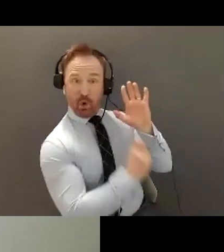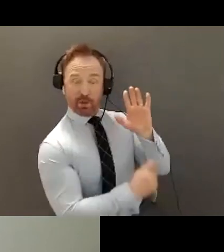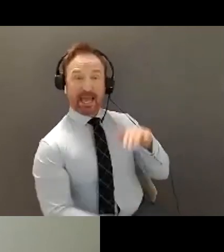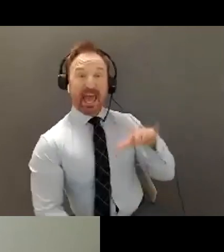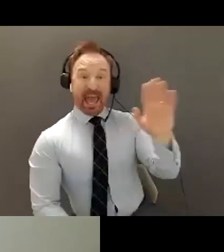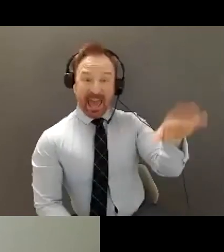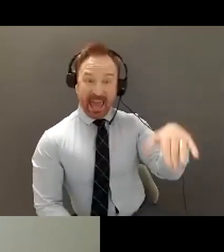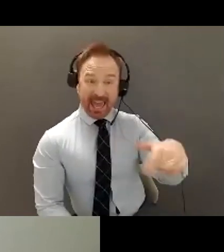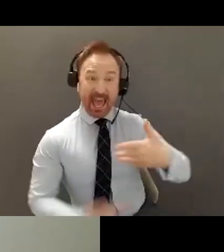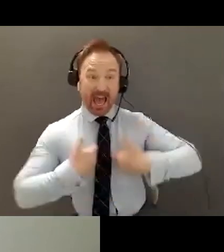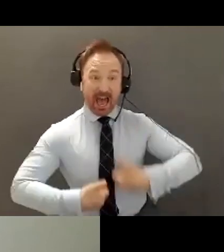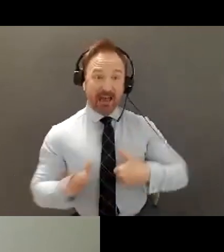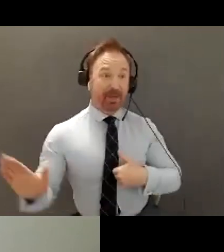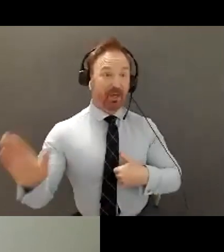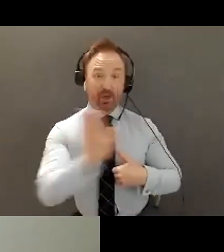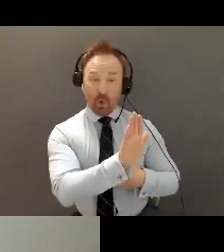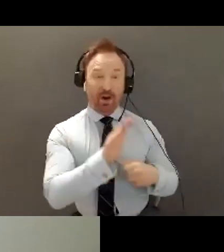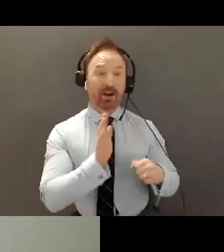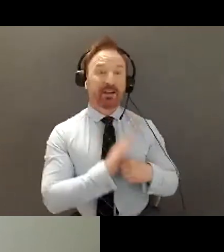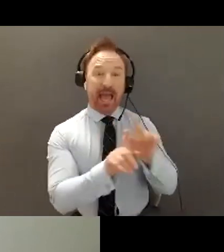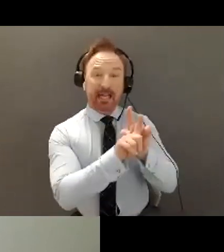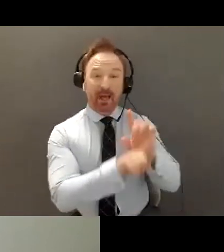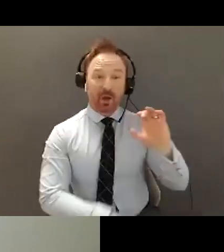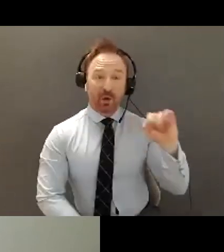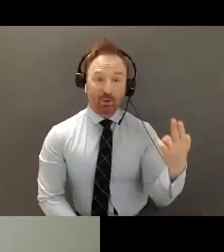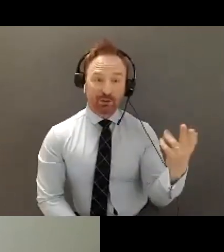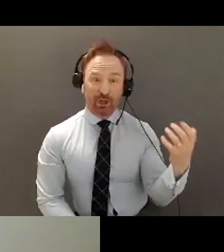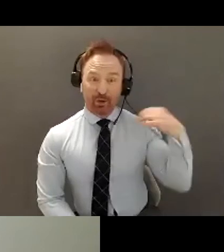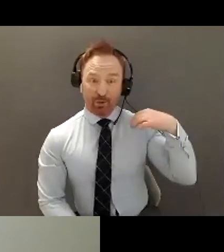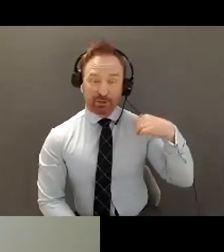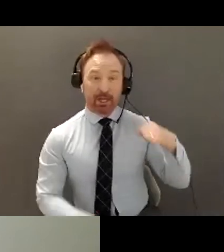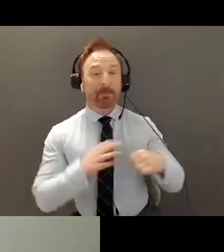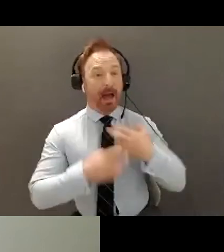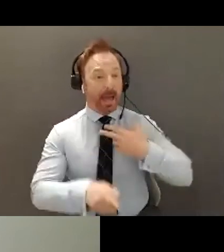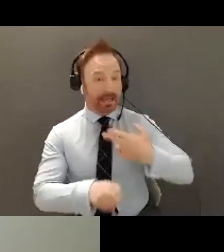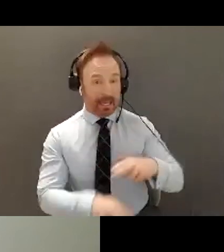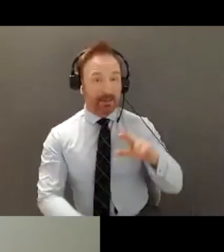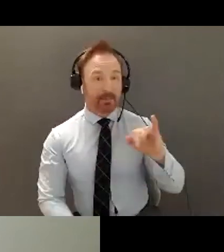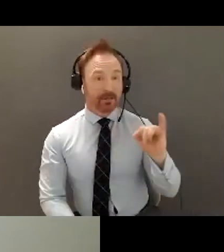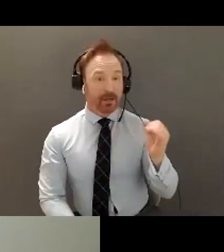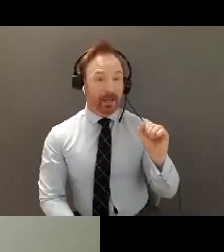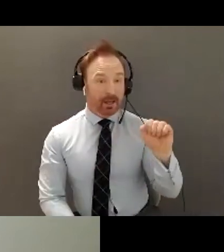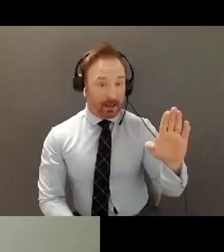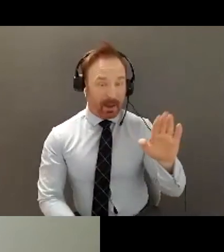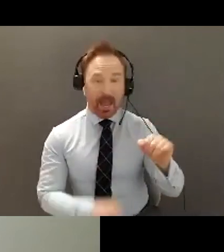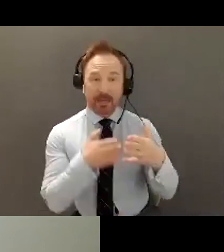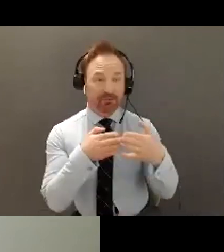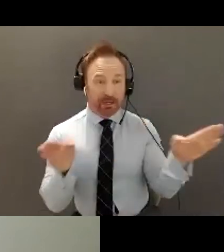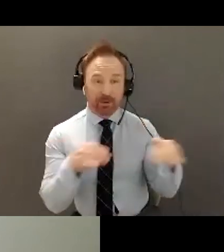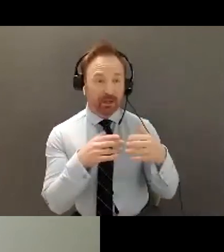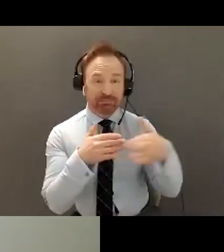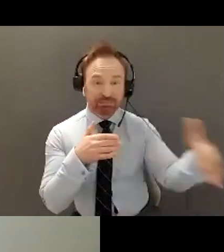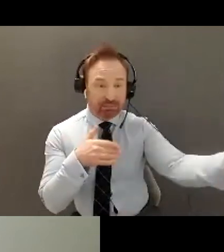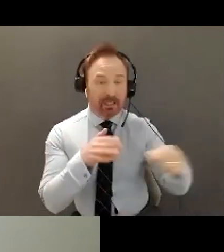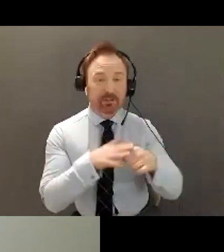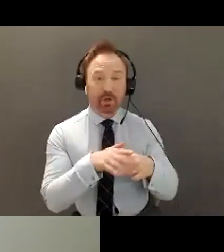thanks for clicking play. My name's Jacob. I wanted to introduce myself. And then I went into my messaging. So generic video can complement your inbound